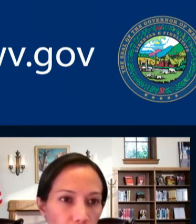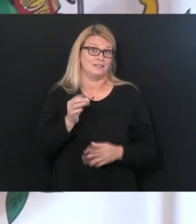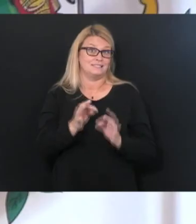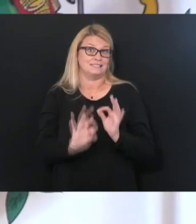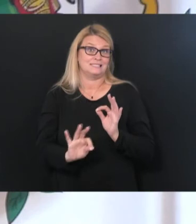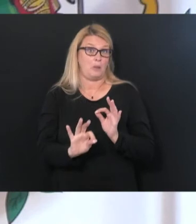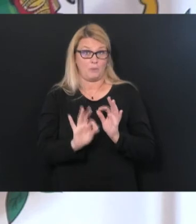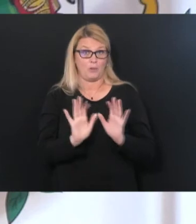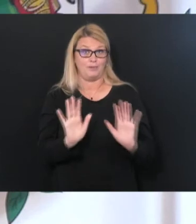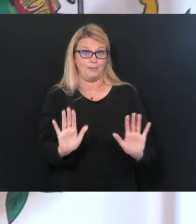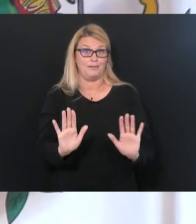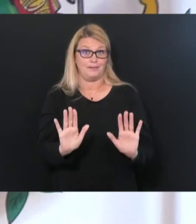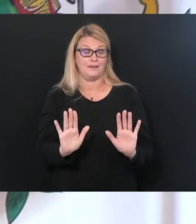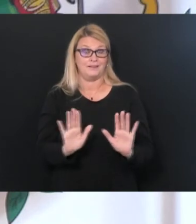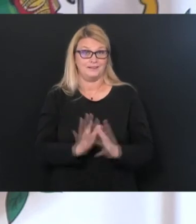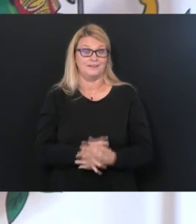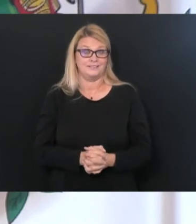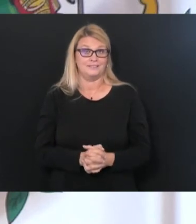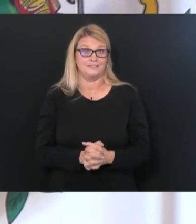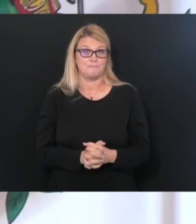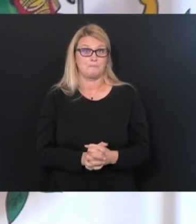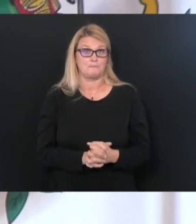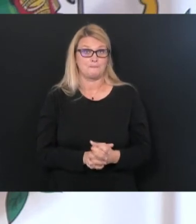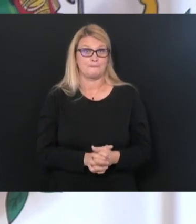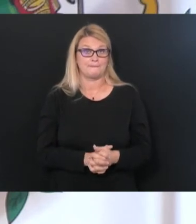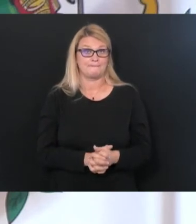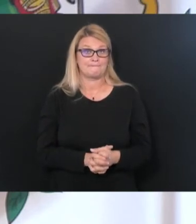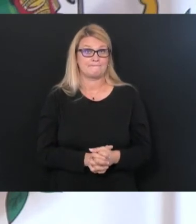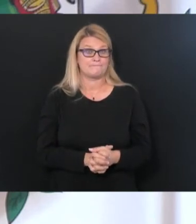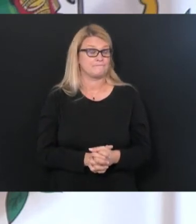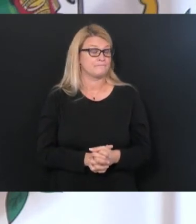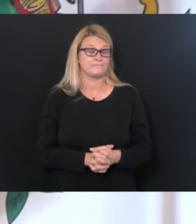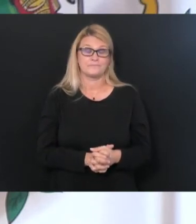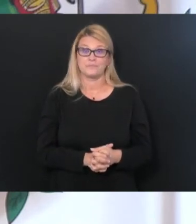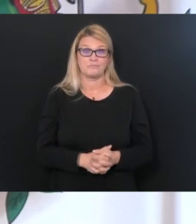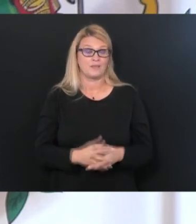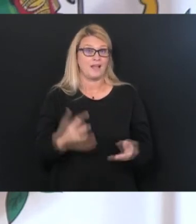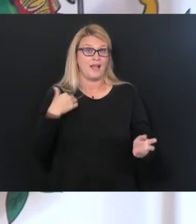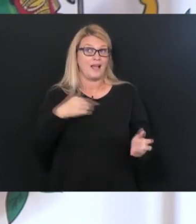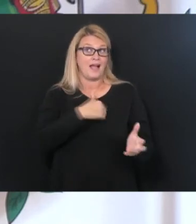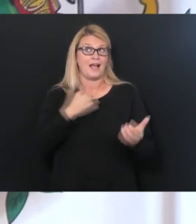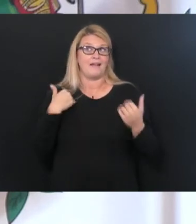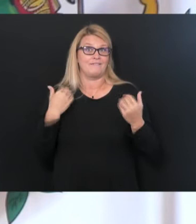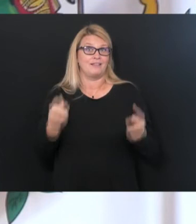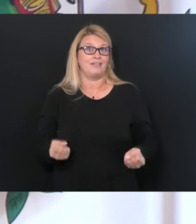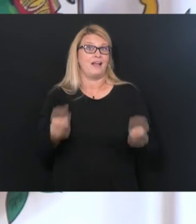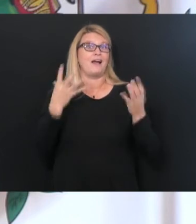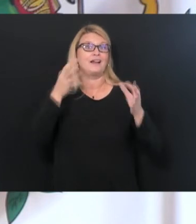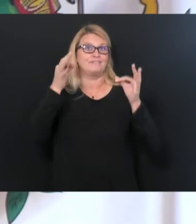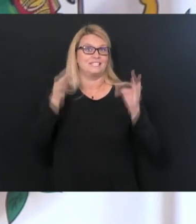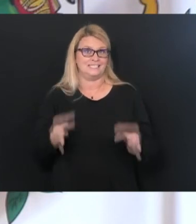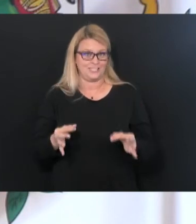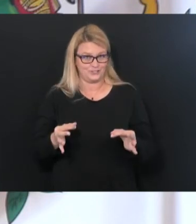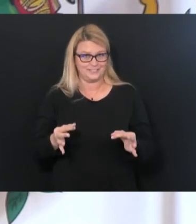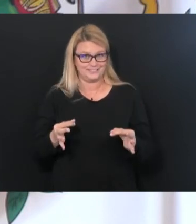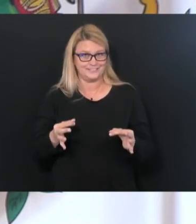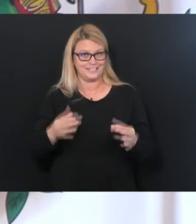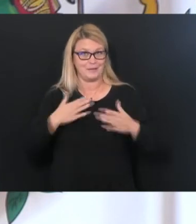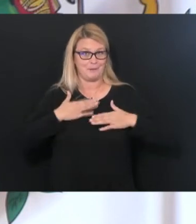this. You gotta juggle a lot of balls in my position, and you gotta absolutely make sure that